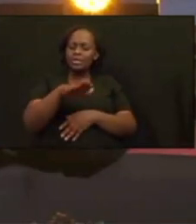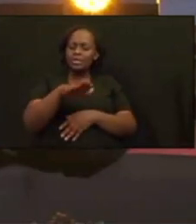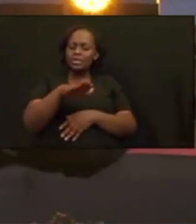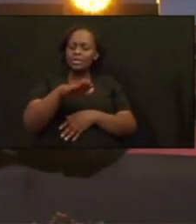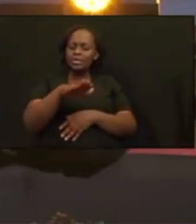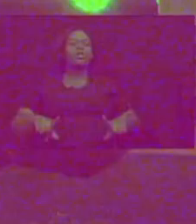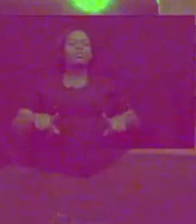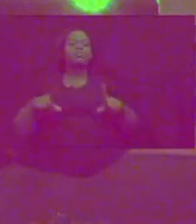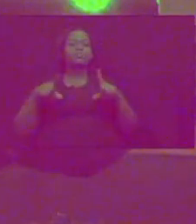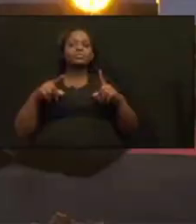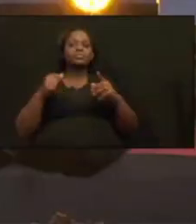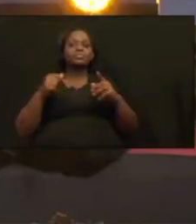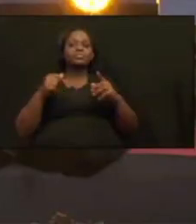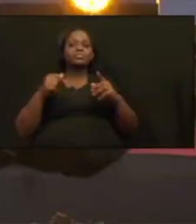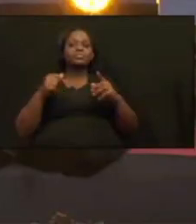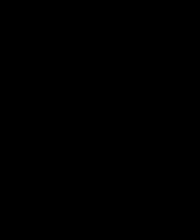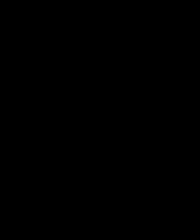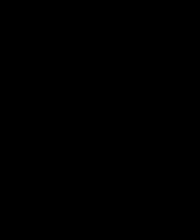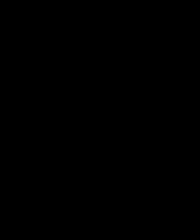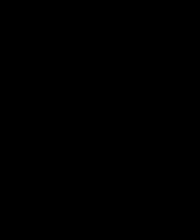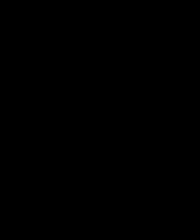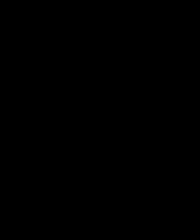revival. It starts with